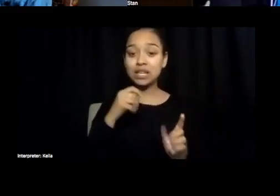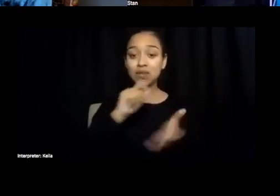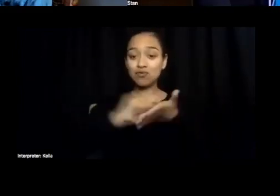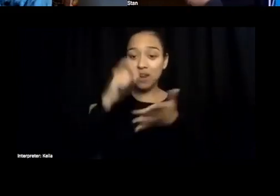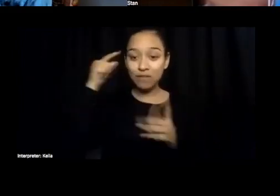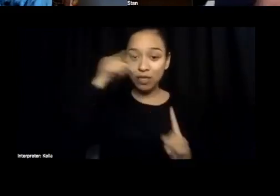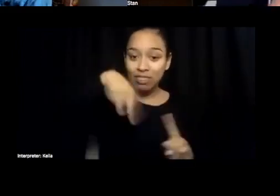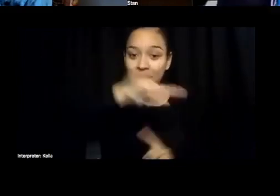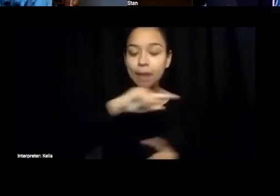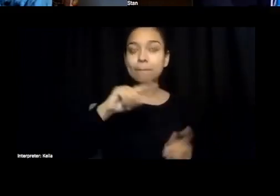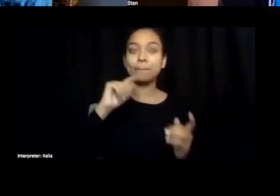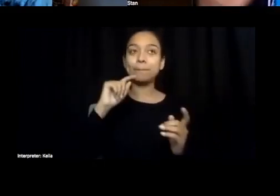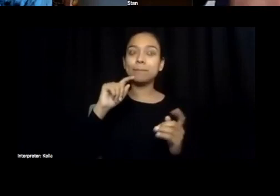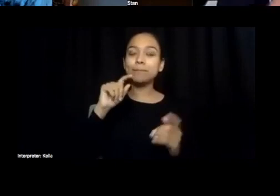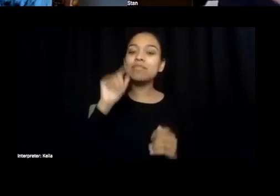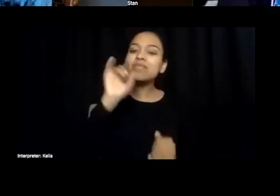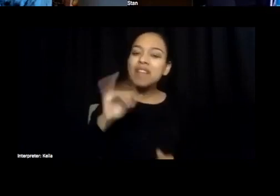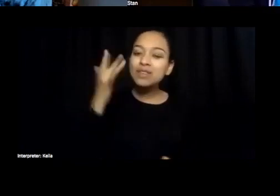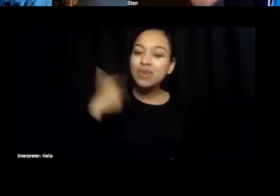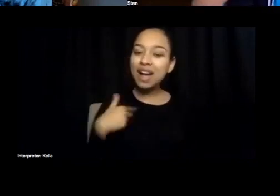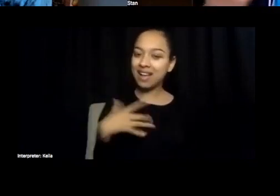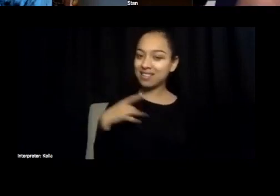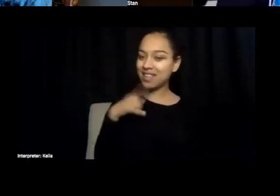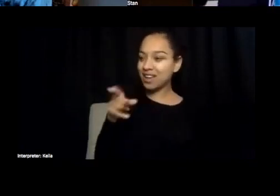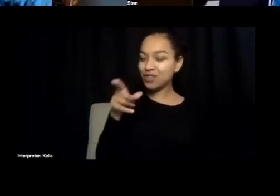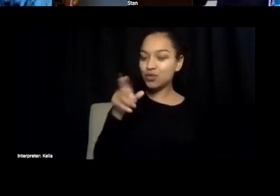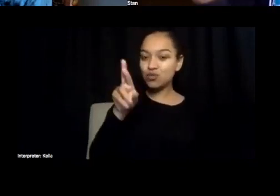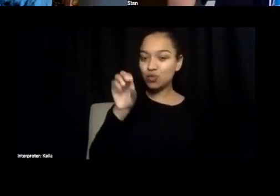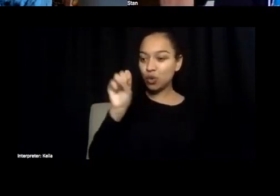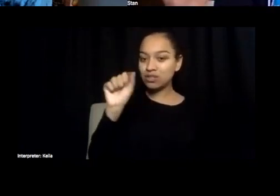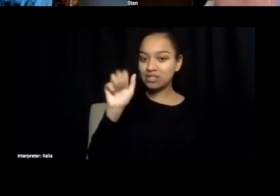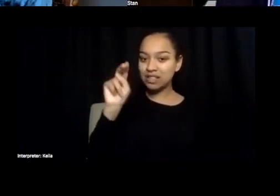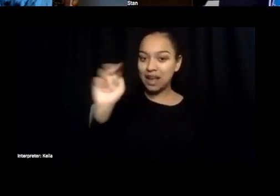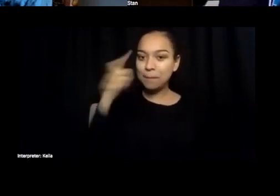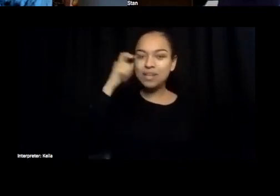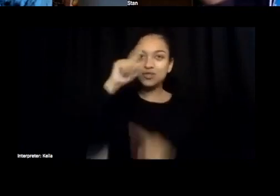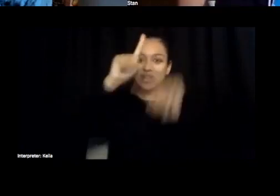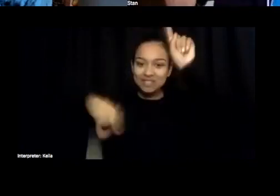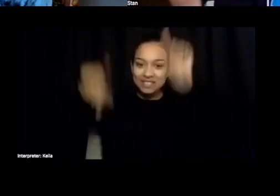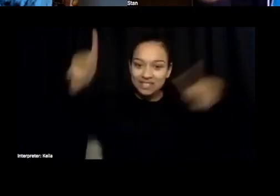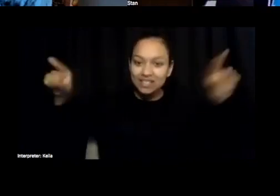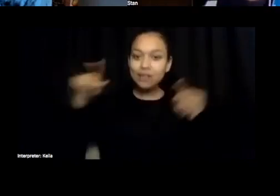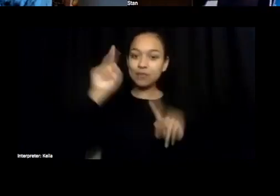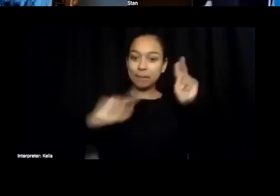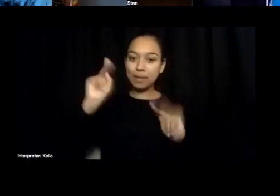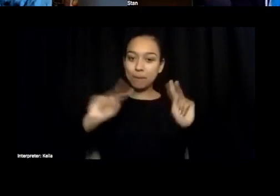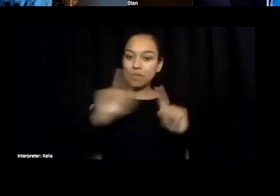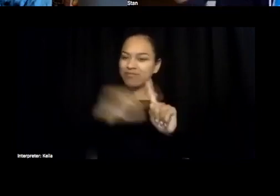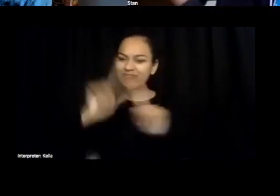loved Roseanne. It was real life. It was all kinds of people, all kinds of different looking people. And they're, you know,